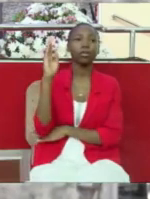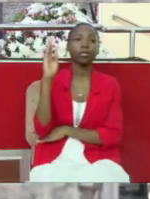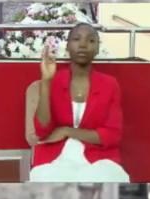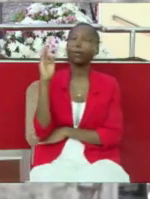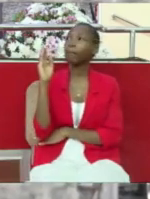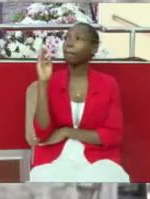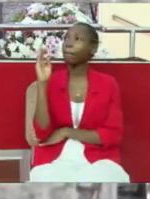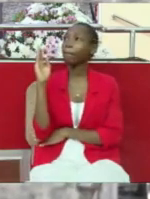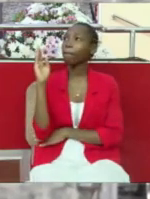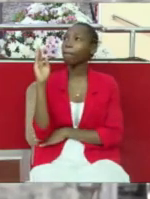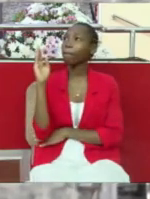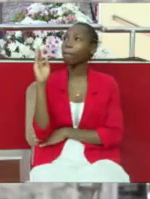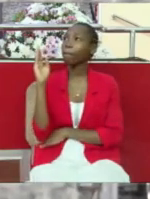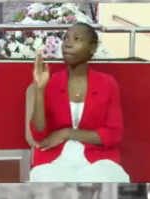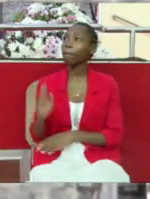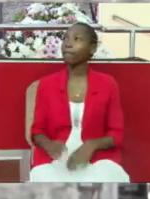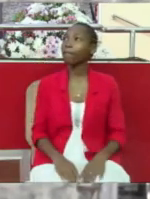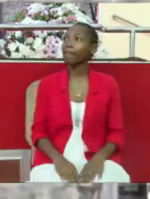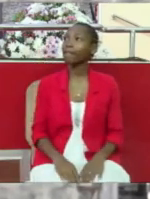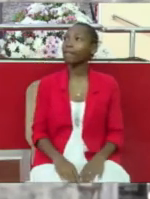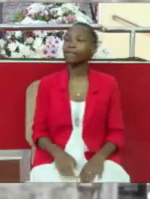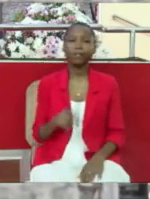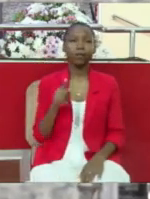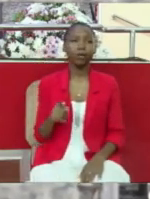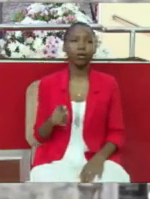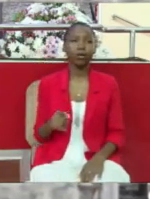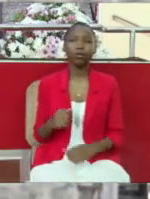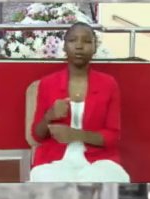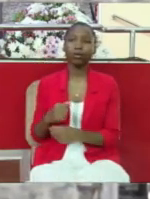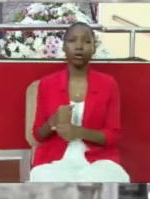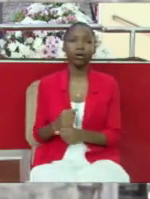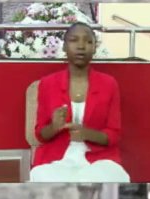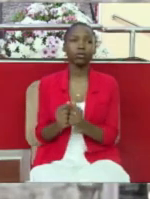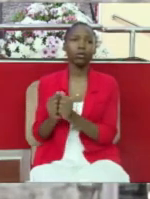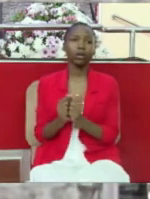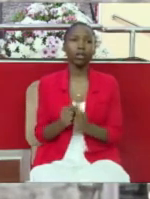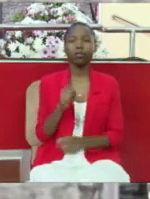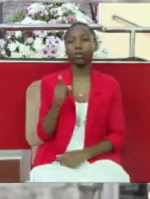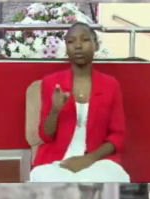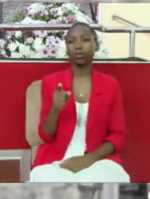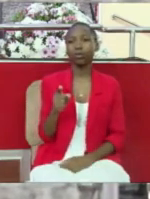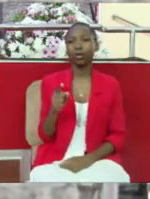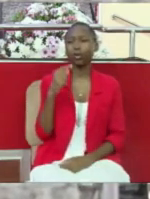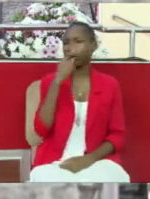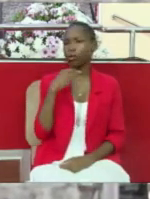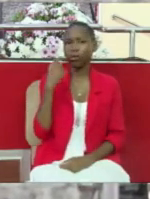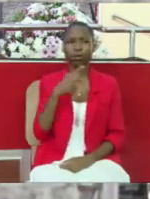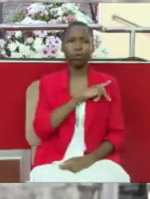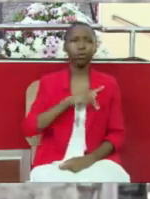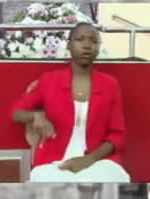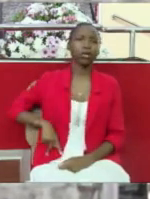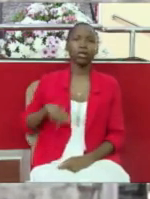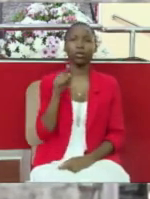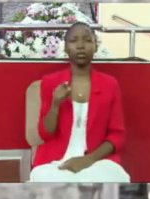Na punda wako ambao ni wa kutegemewa. So that he can use you the rest of your days. Ili akutumie maisha yako. Who is your king? Mfalme wako ni